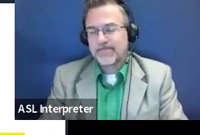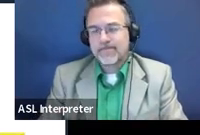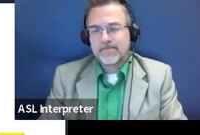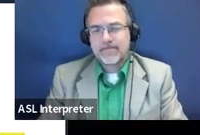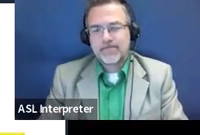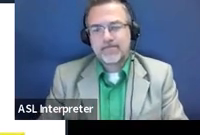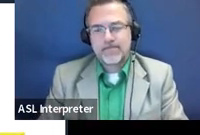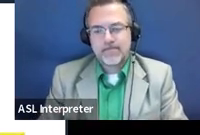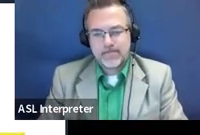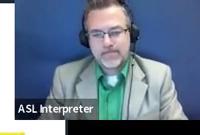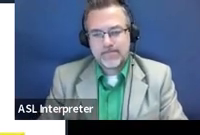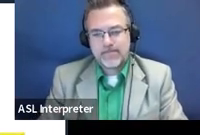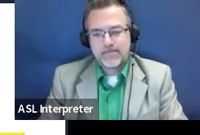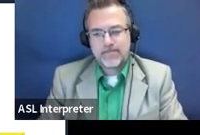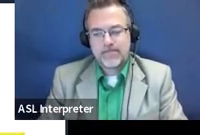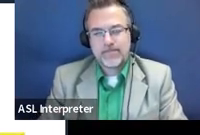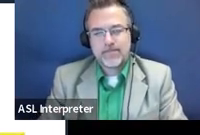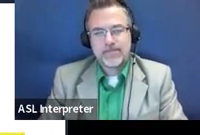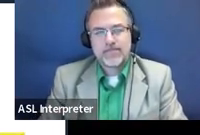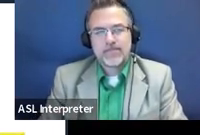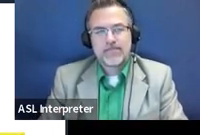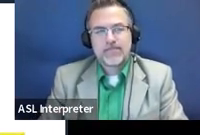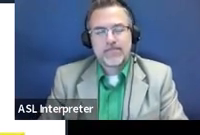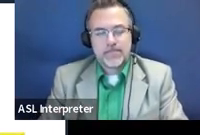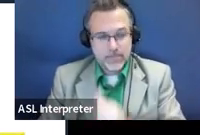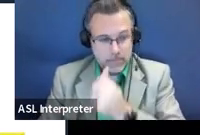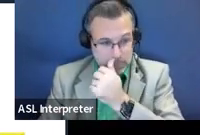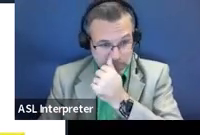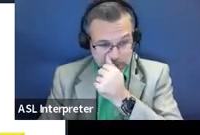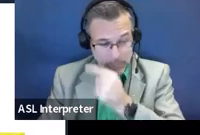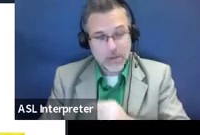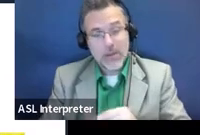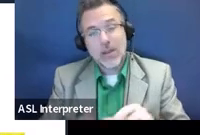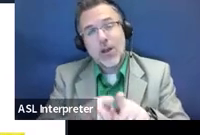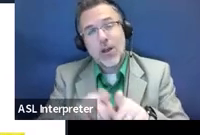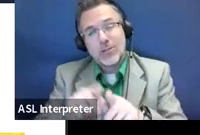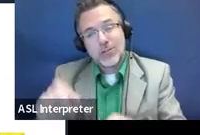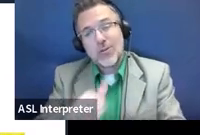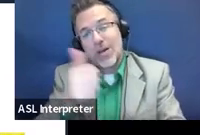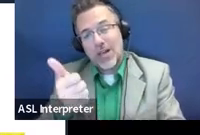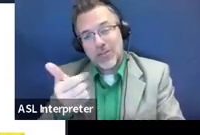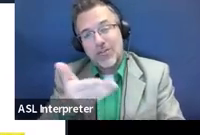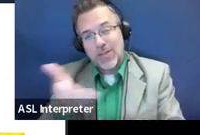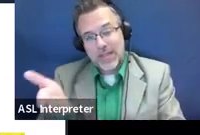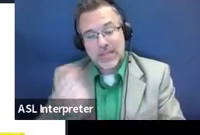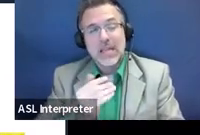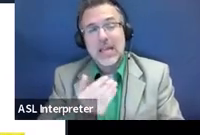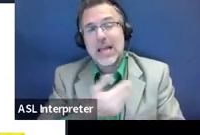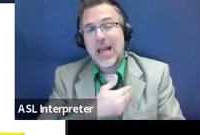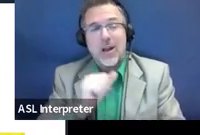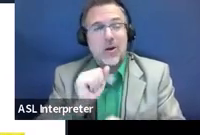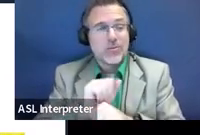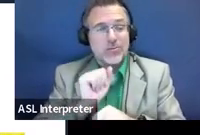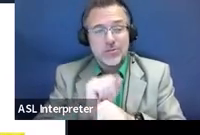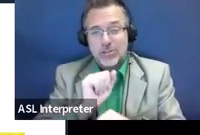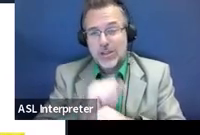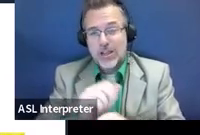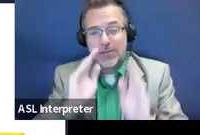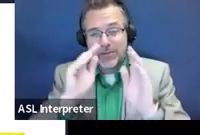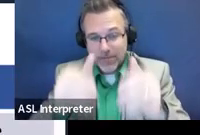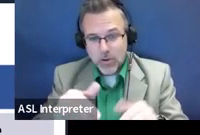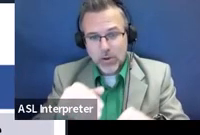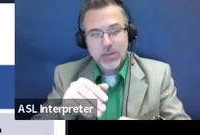Now, we do have some other considerations that I just like to put out there, because our main job is around compliance.